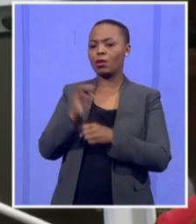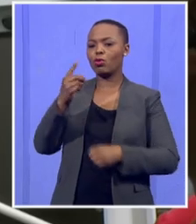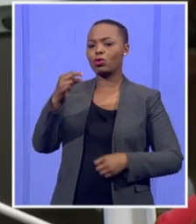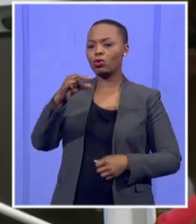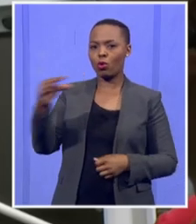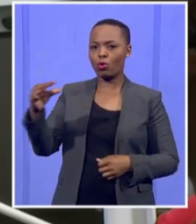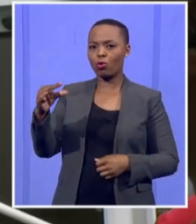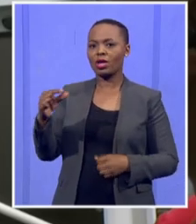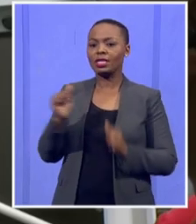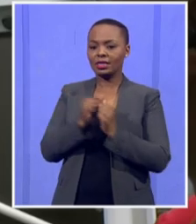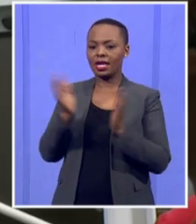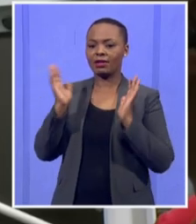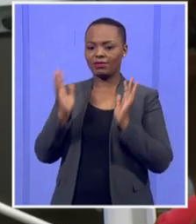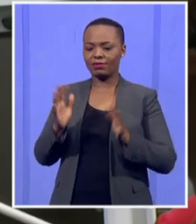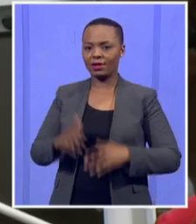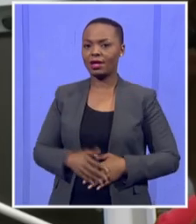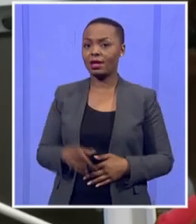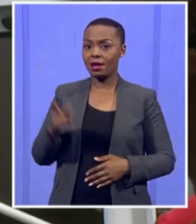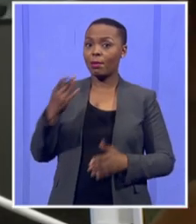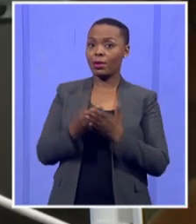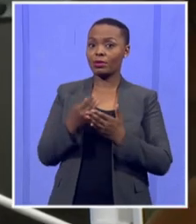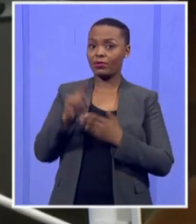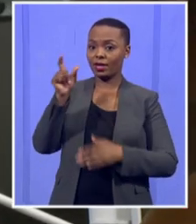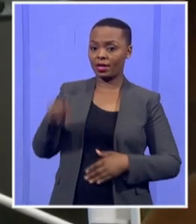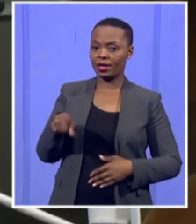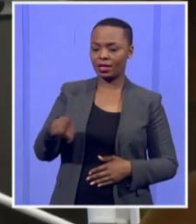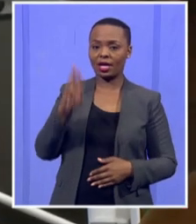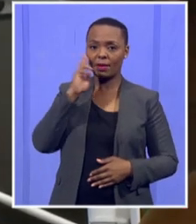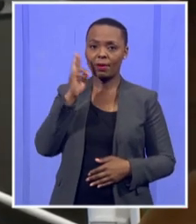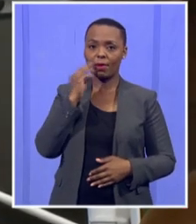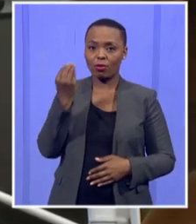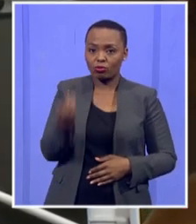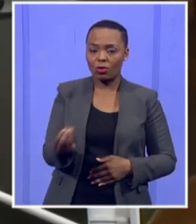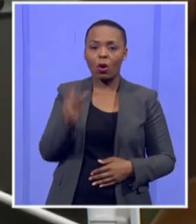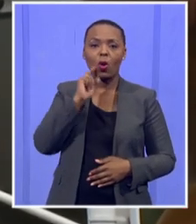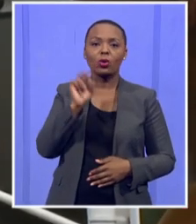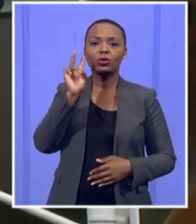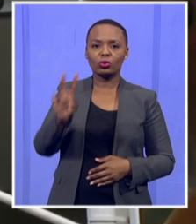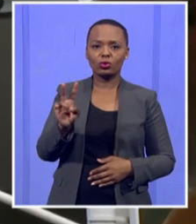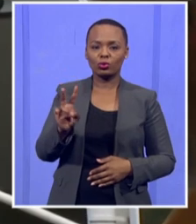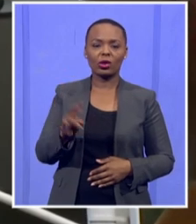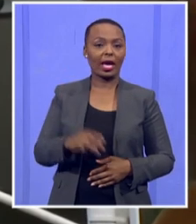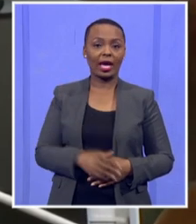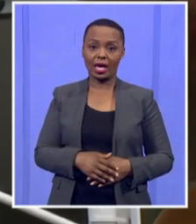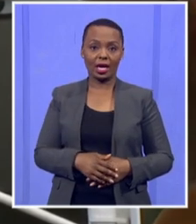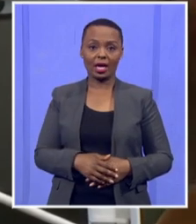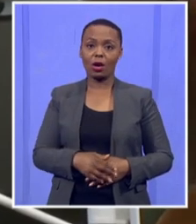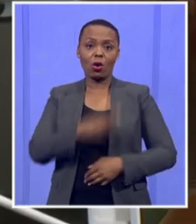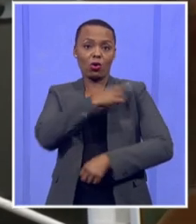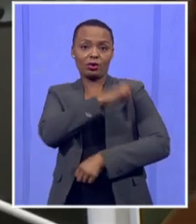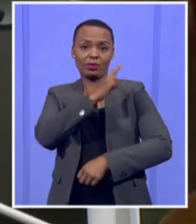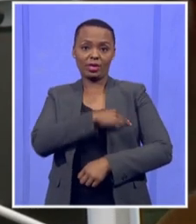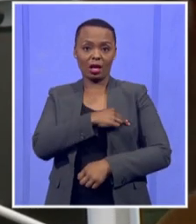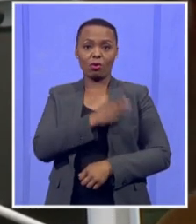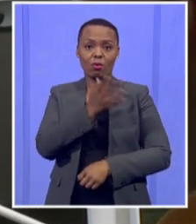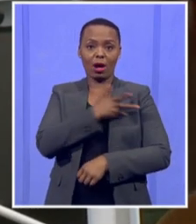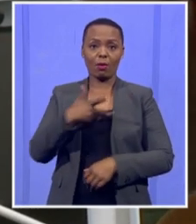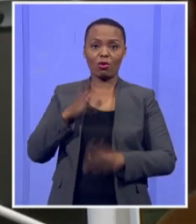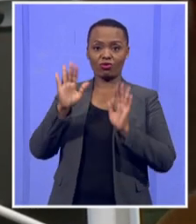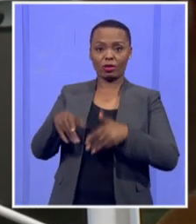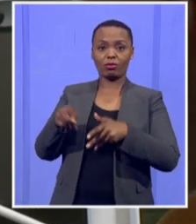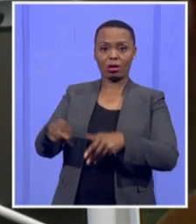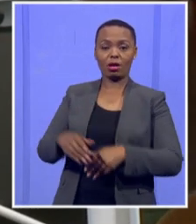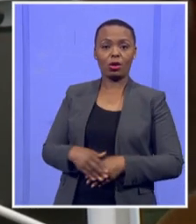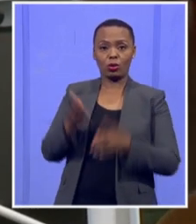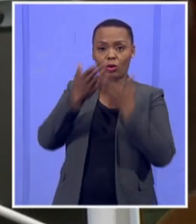We only made it possible for him. You must remember a child when you're 2 years old. A hospital is a scary place. Your mom leaves you here and she goes away. You don't